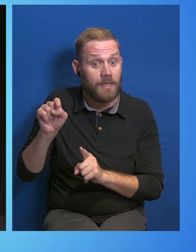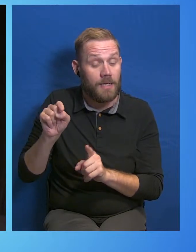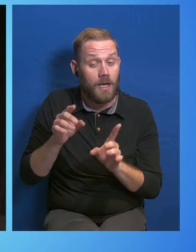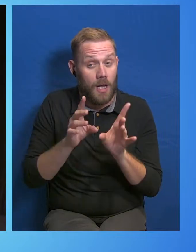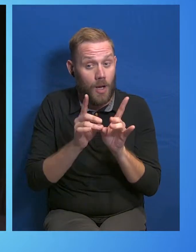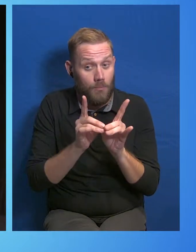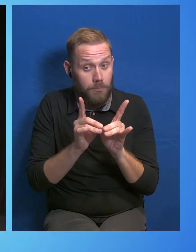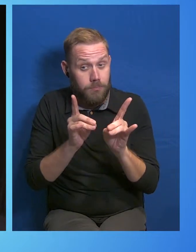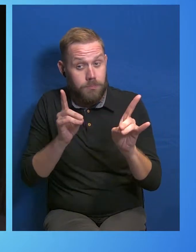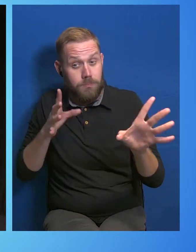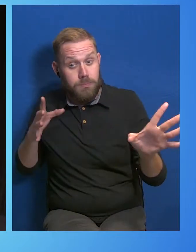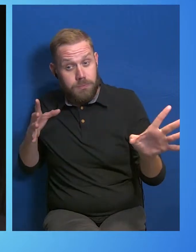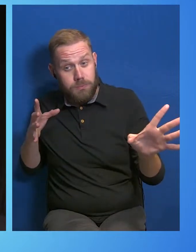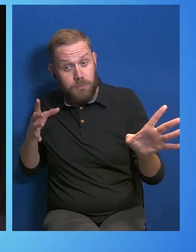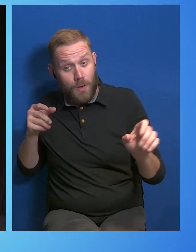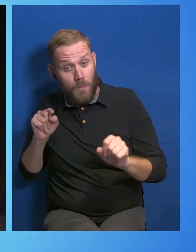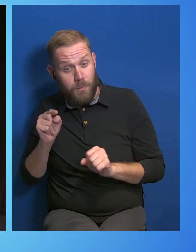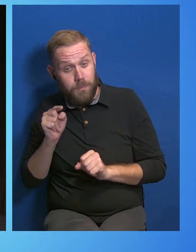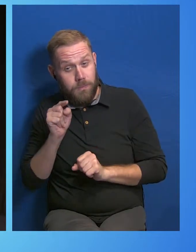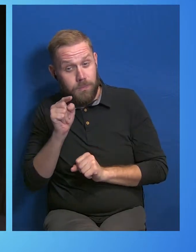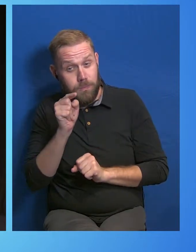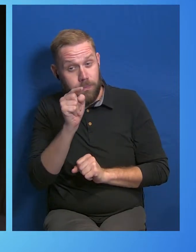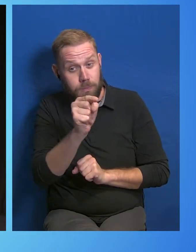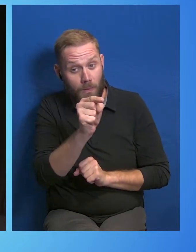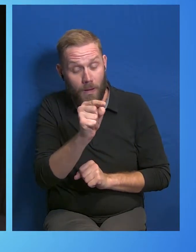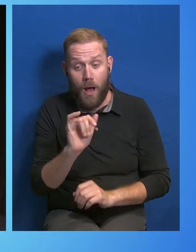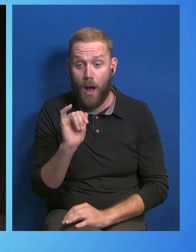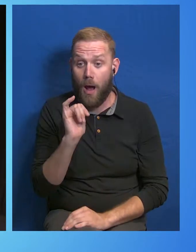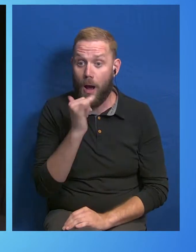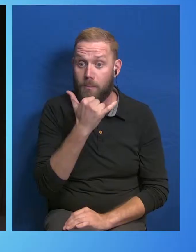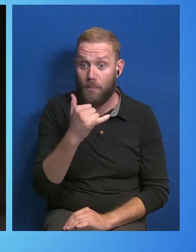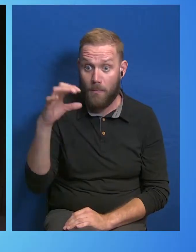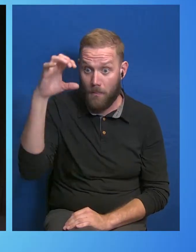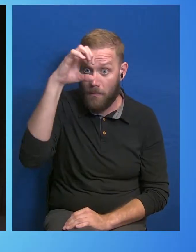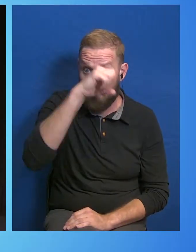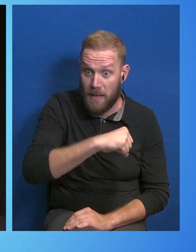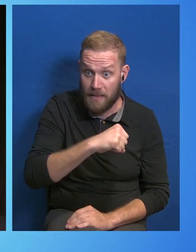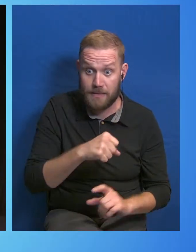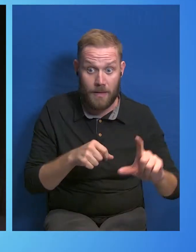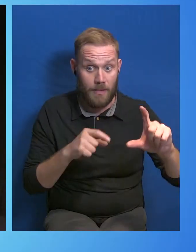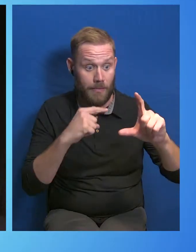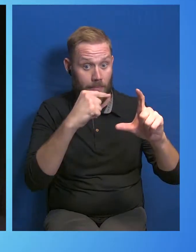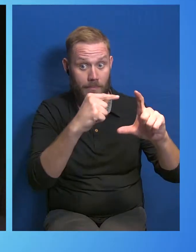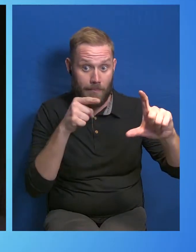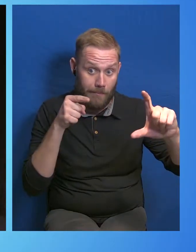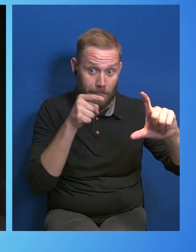when they loose an arrow and miss the bullseye,